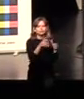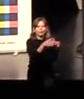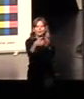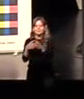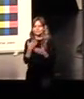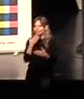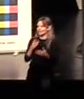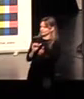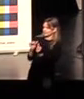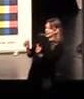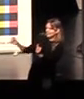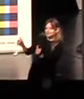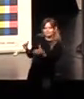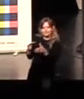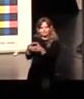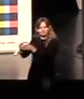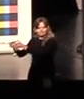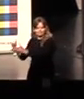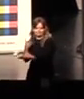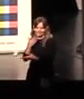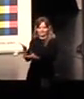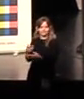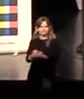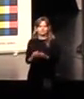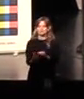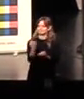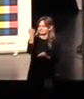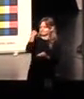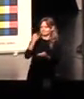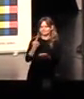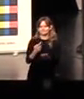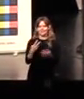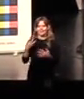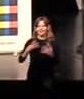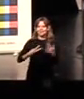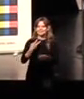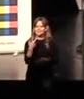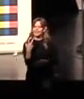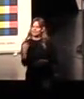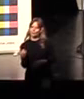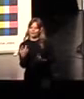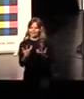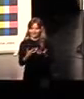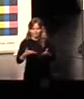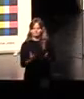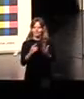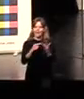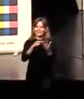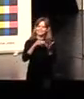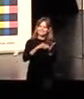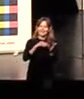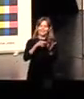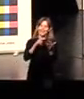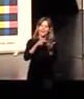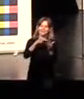area but let's go back for momenten nineteen eighty-four en en de beurt wij die hem als je nou bij naalden